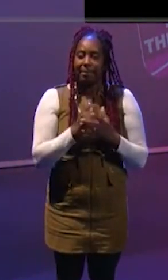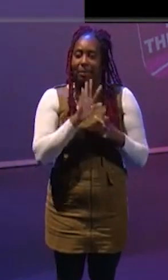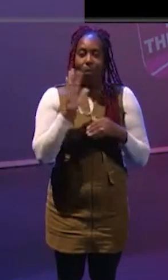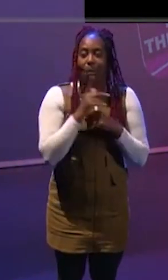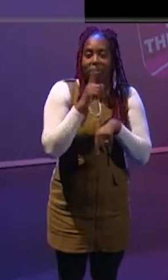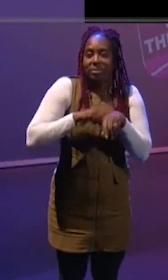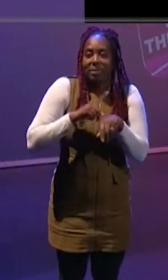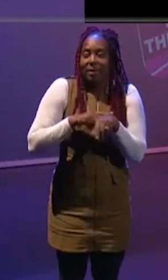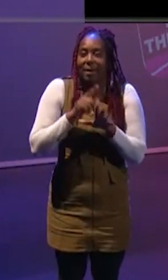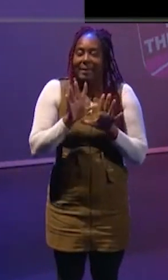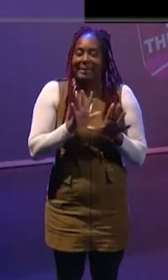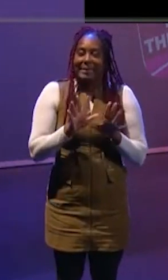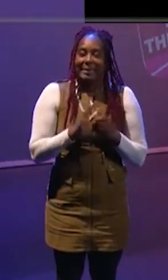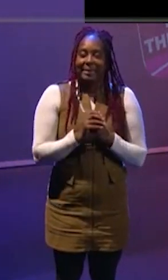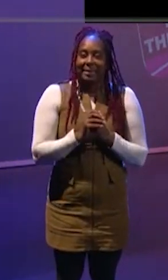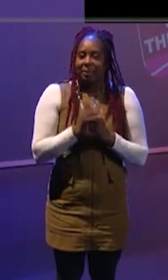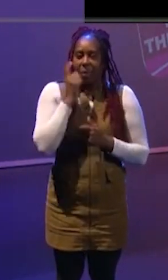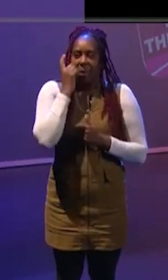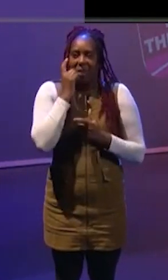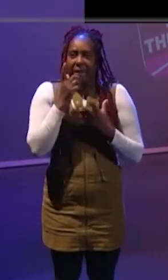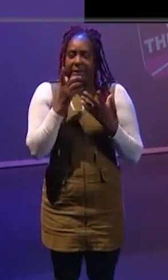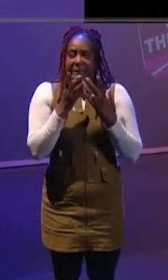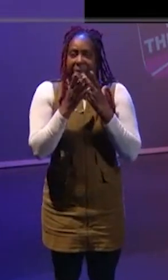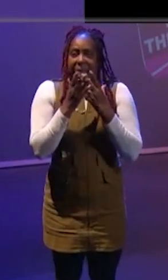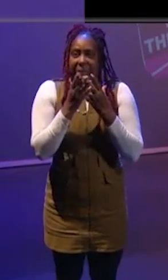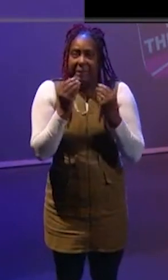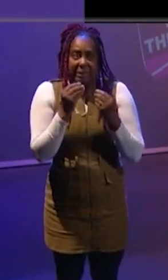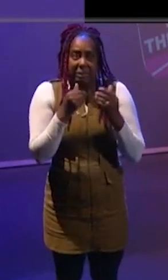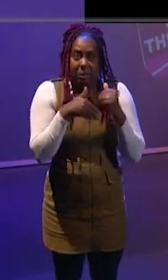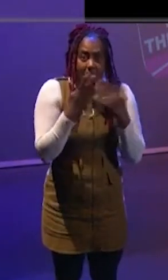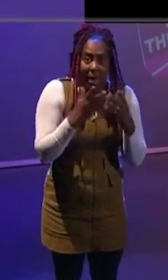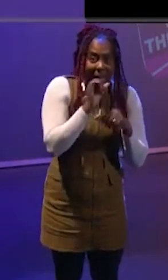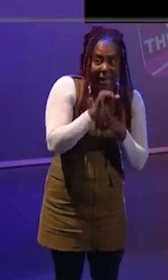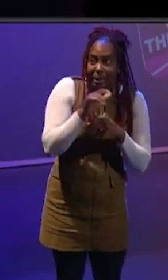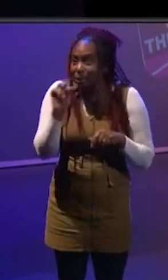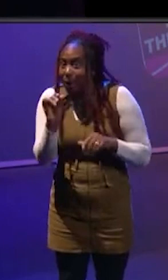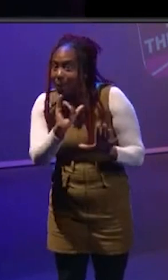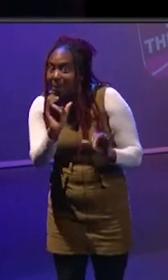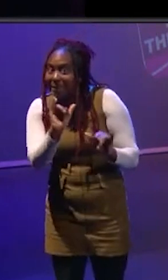the time. It's really like, I don't think that goes away. Does it? I don't know. No? Okay, cool.